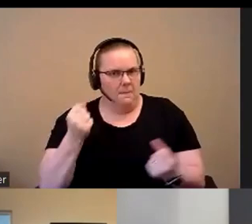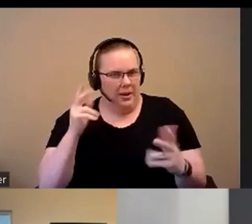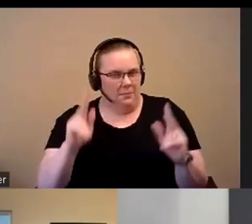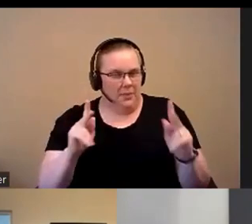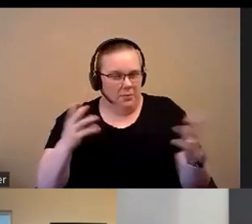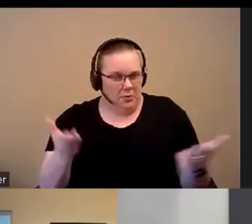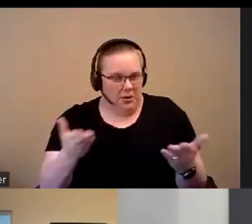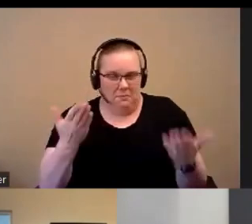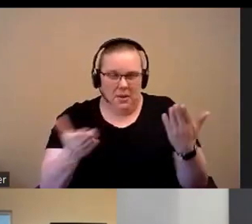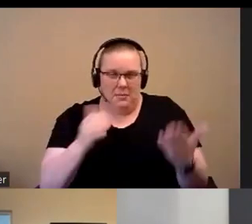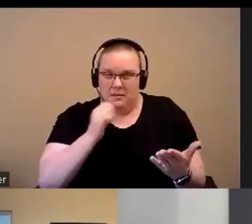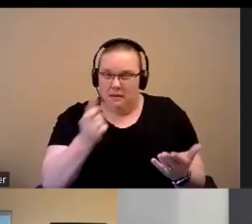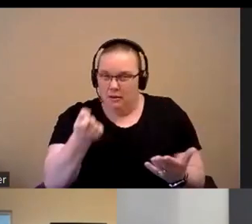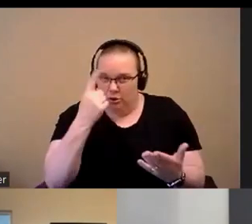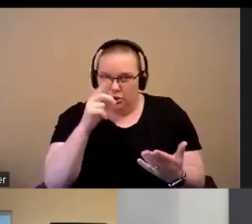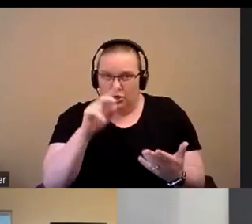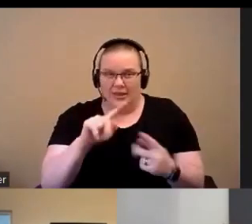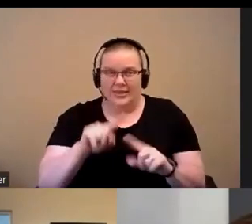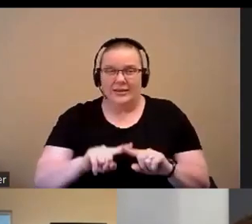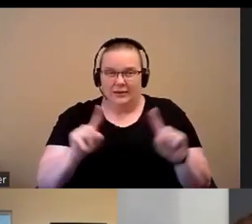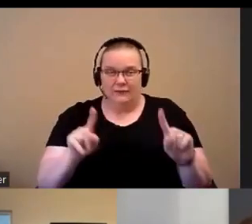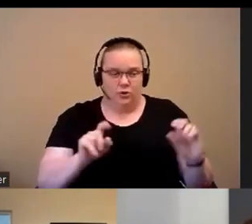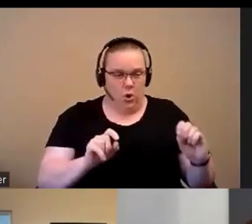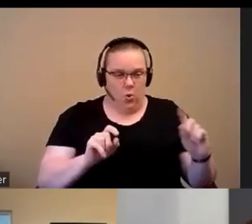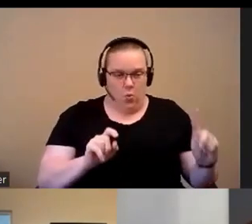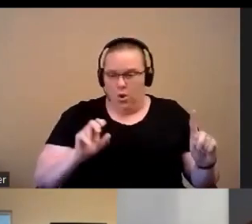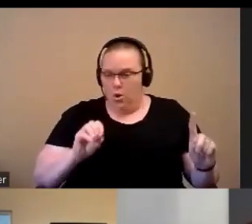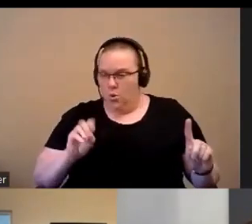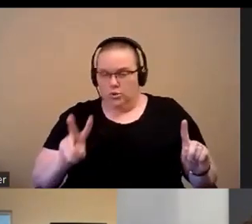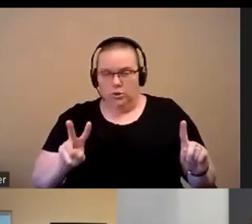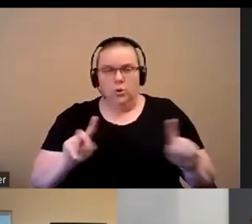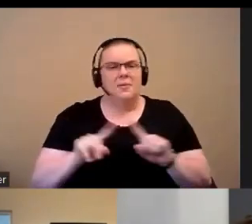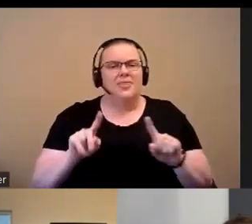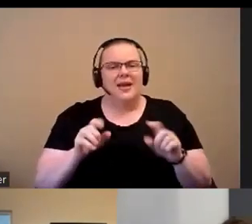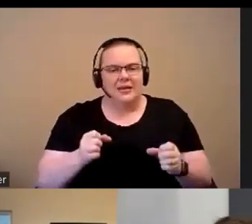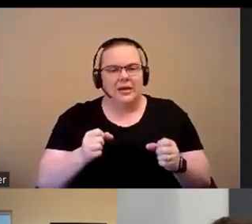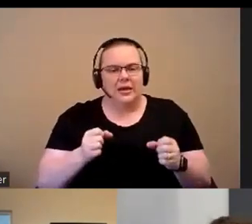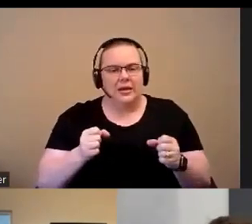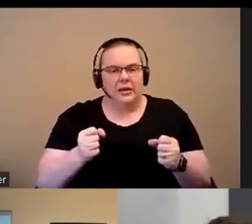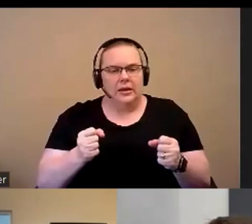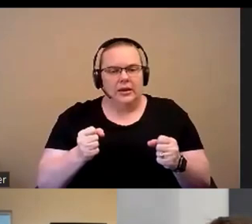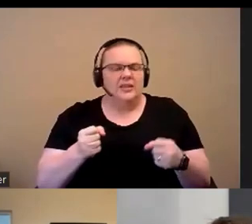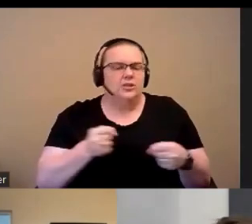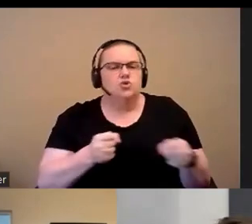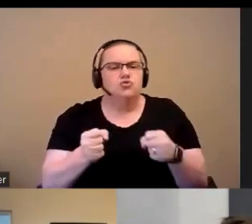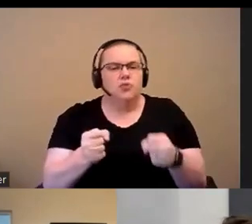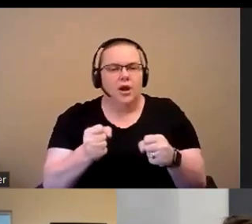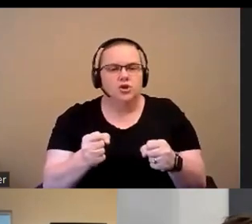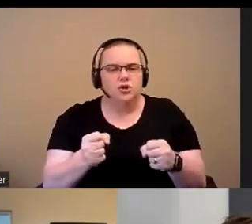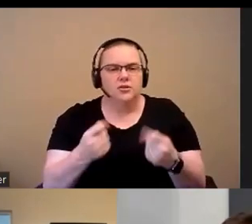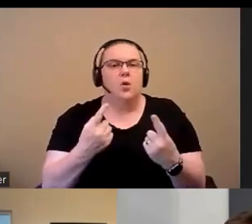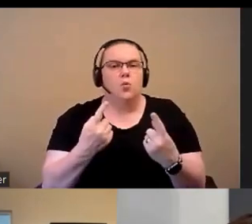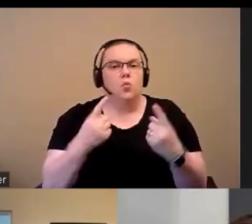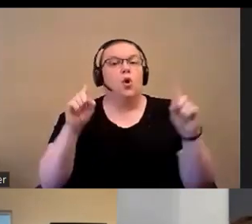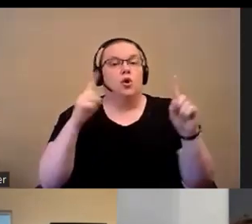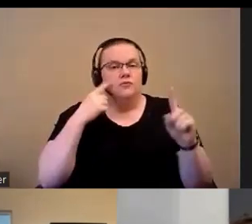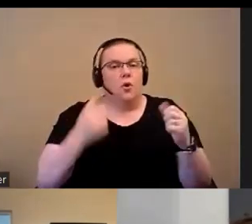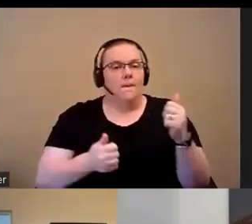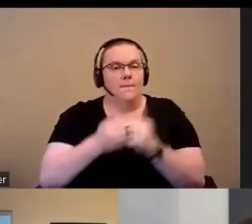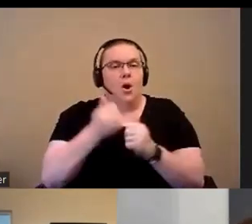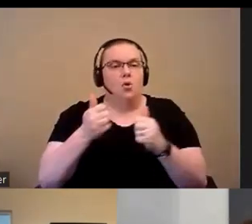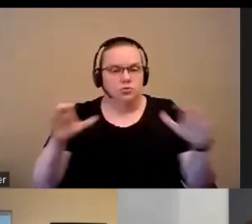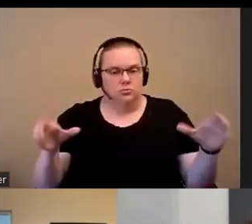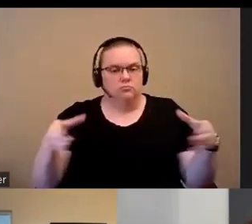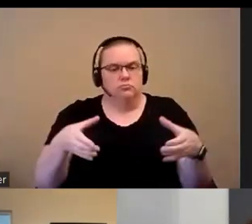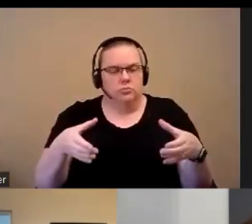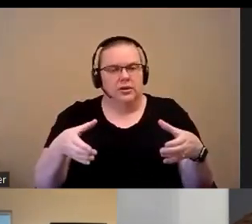that's a really important strategy that works for a lot of ensembles, doesn't work for every ensemble. But basically, if you're in a situation where there is a